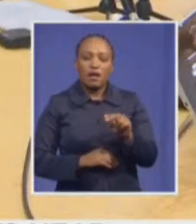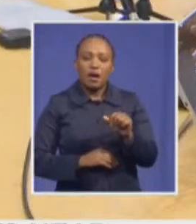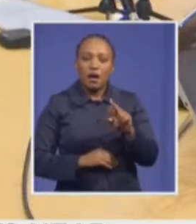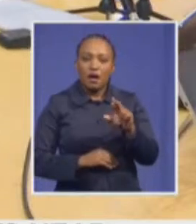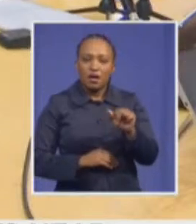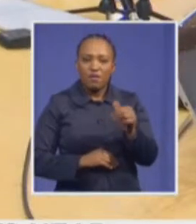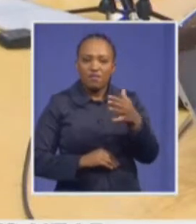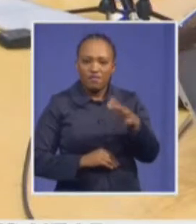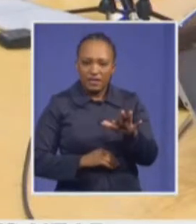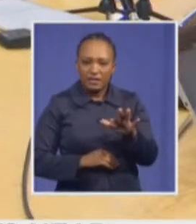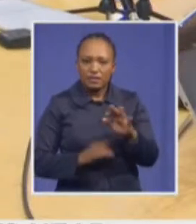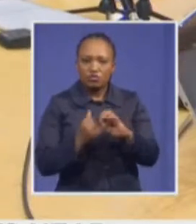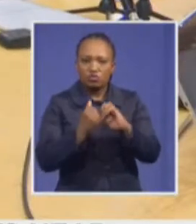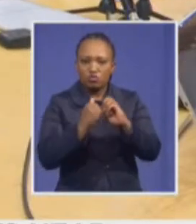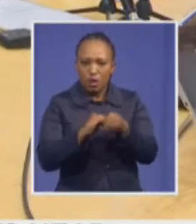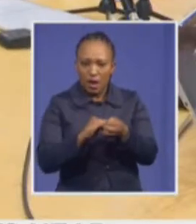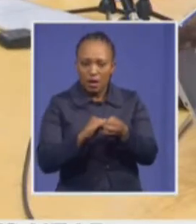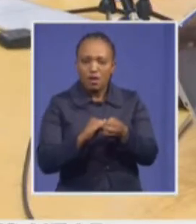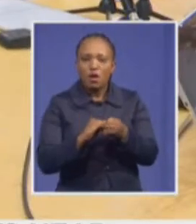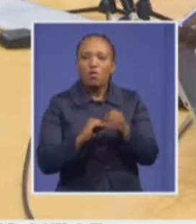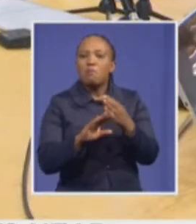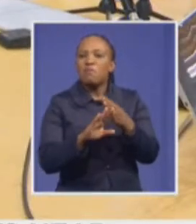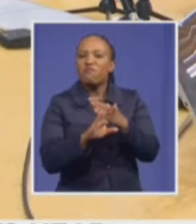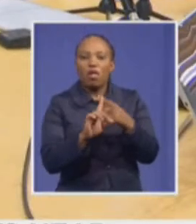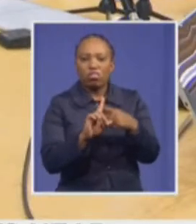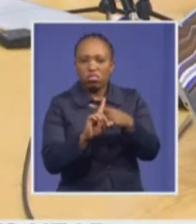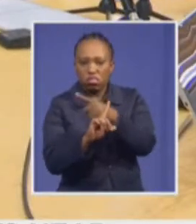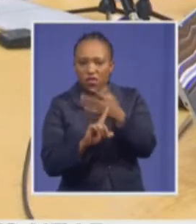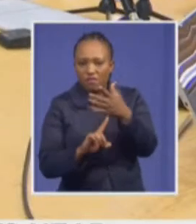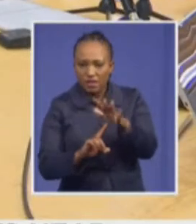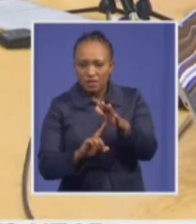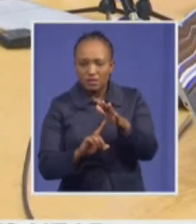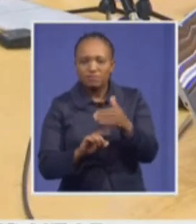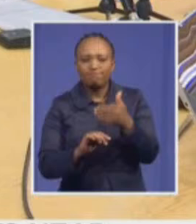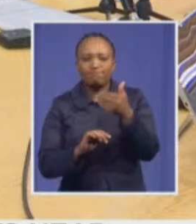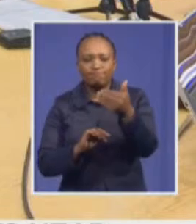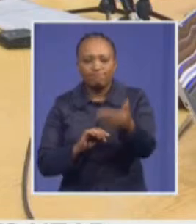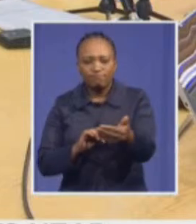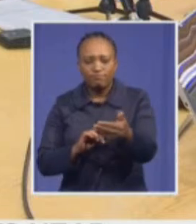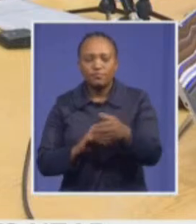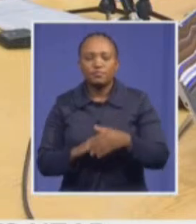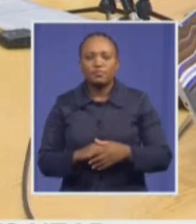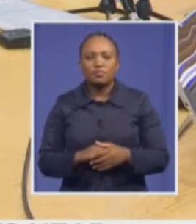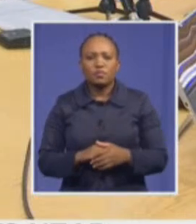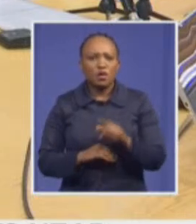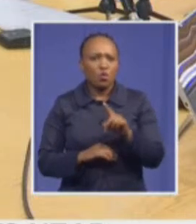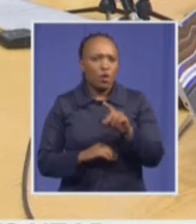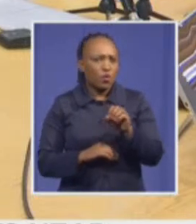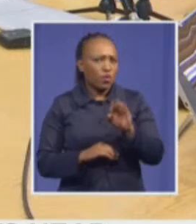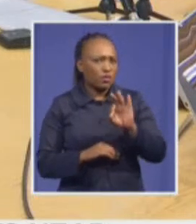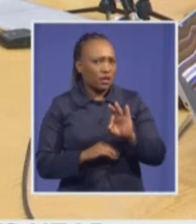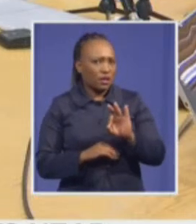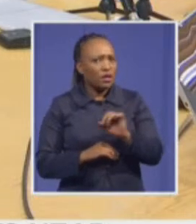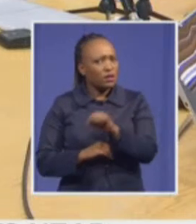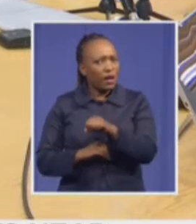this is the afternoon of the 26th. So you look at 103? 103, yeah. Yes, yeah.